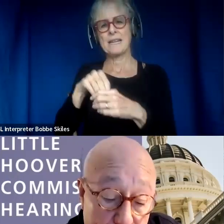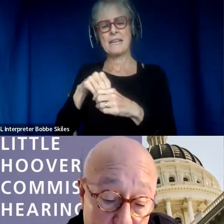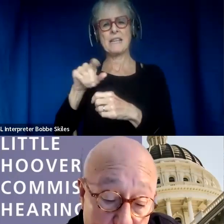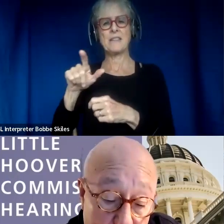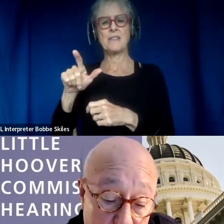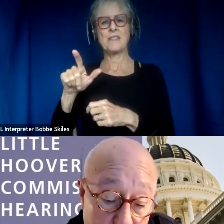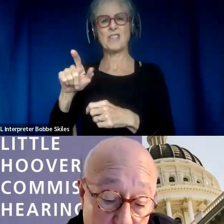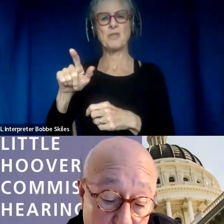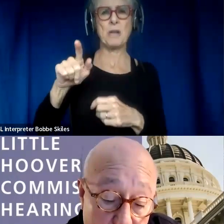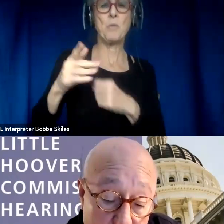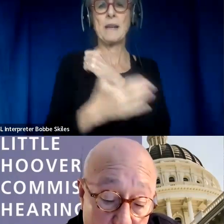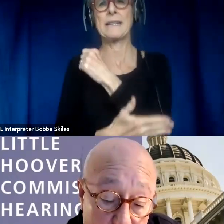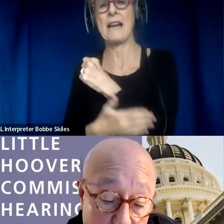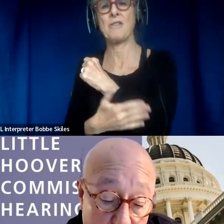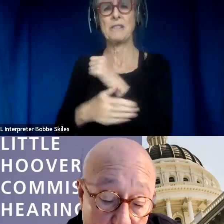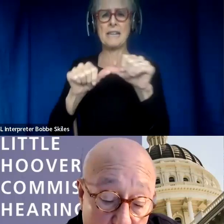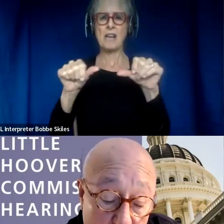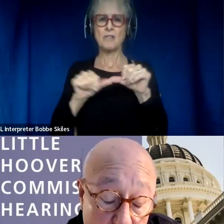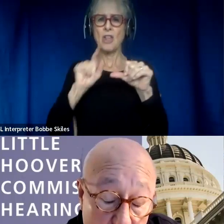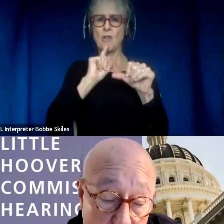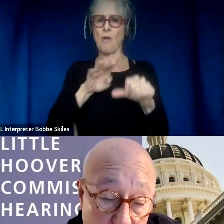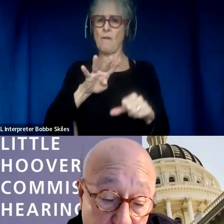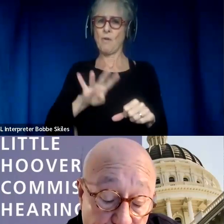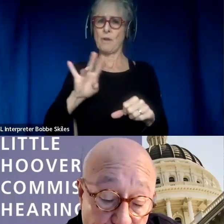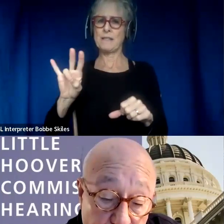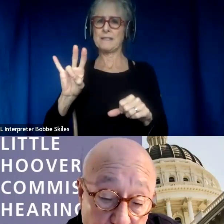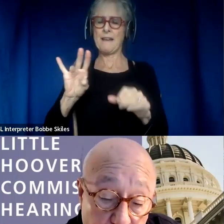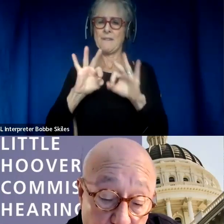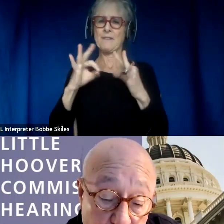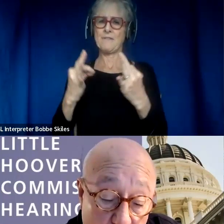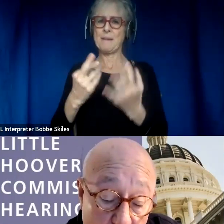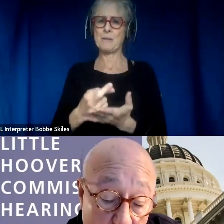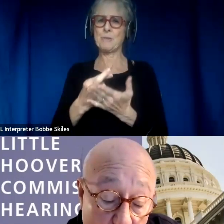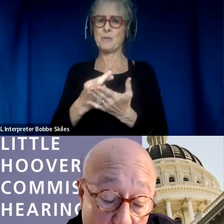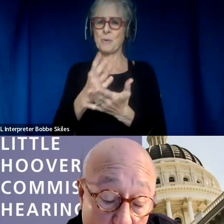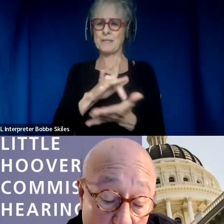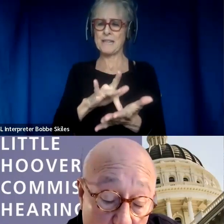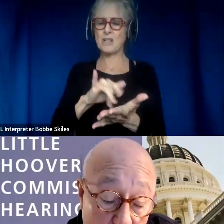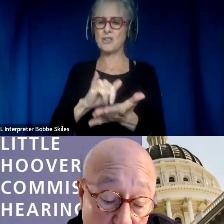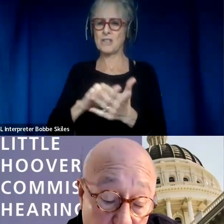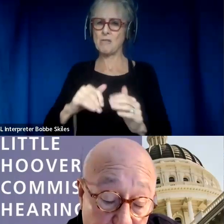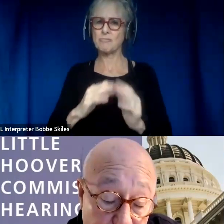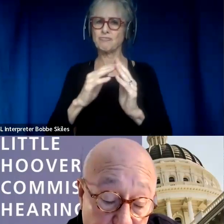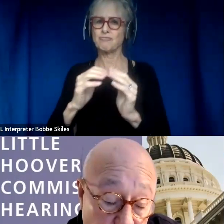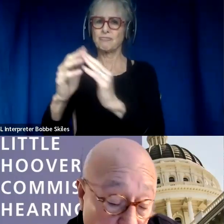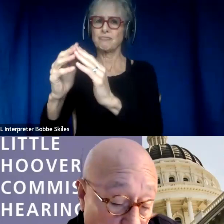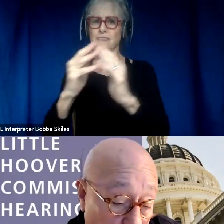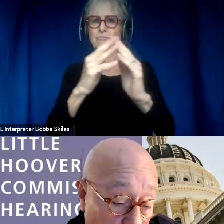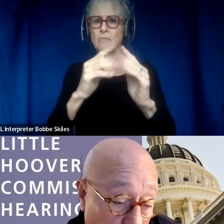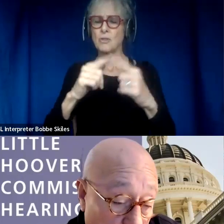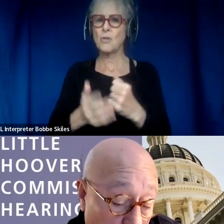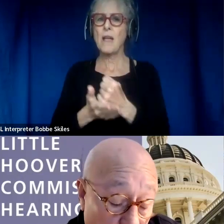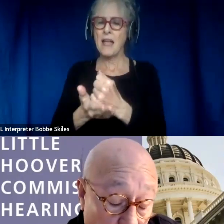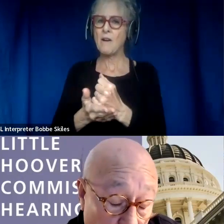catchment areas. So there are 47 family resource centers that have come into being to help families